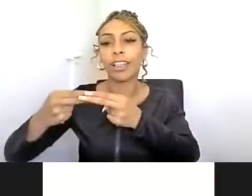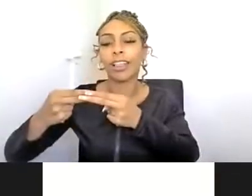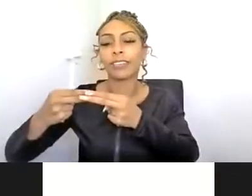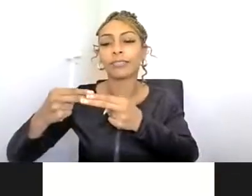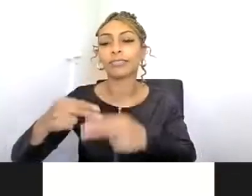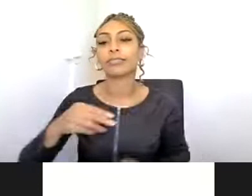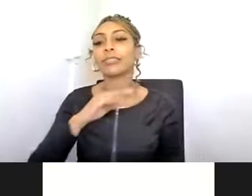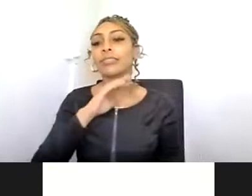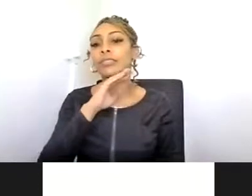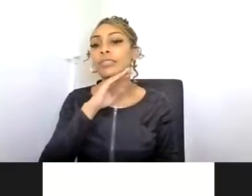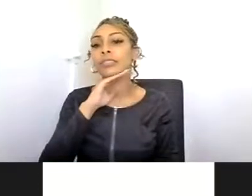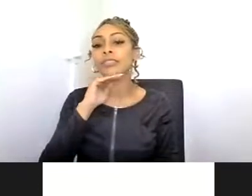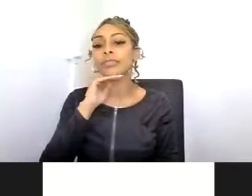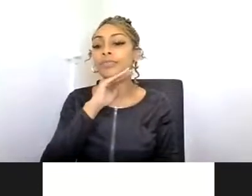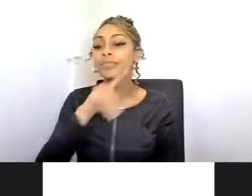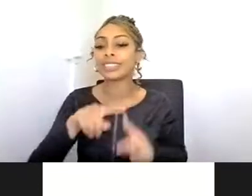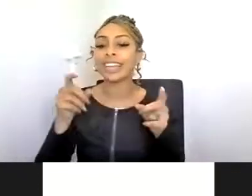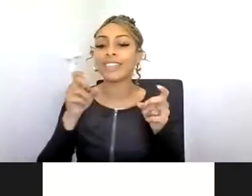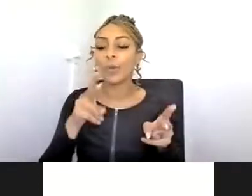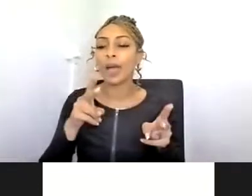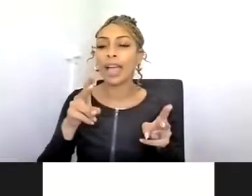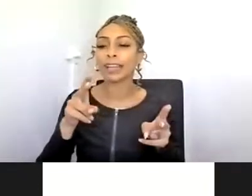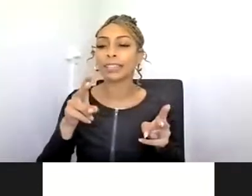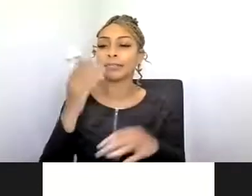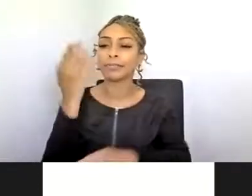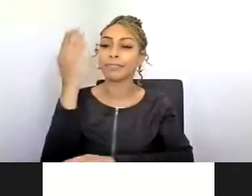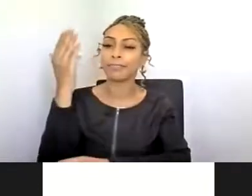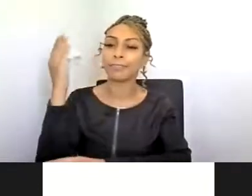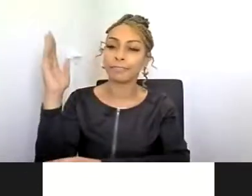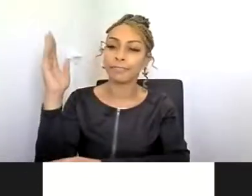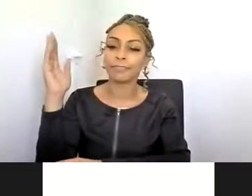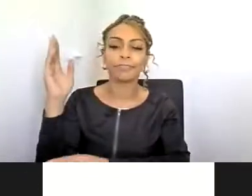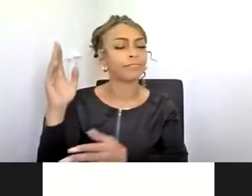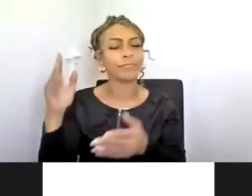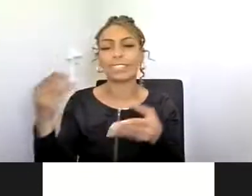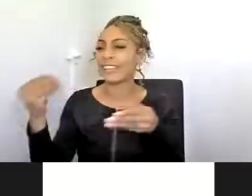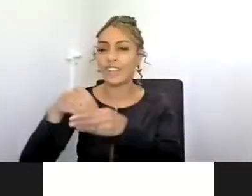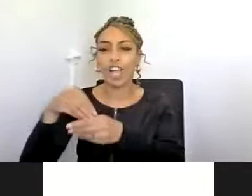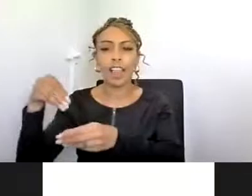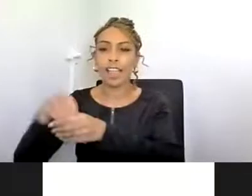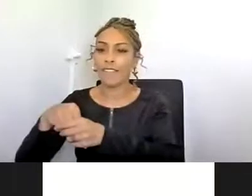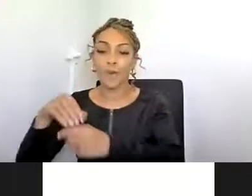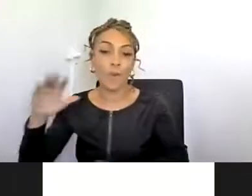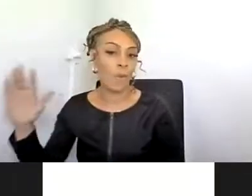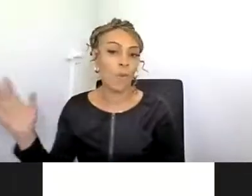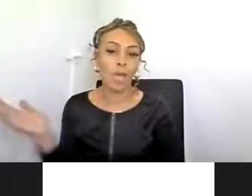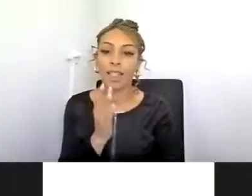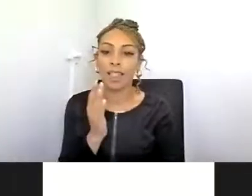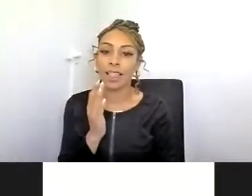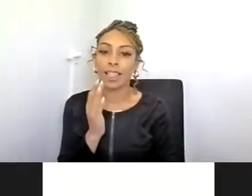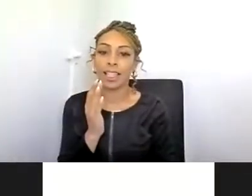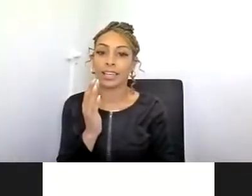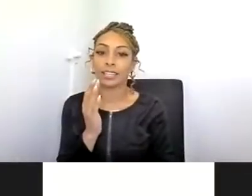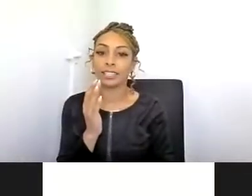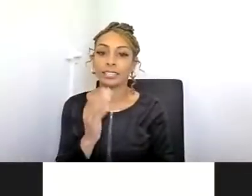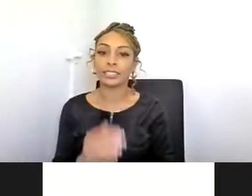So they are looking at different ways of displaying as well. And they were very much involved in all of that. As well as